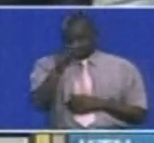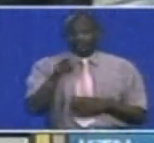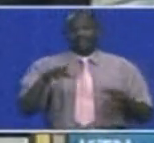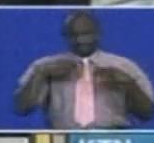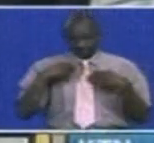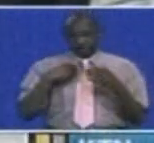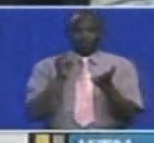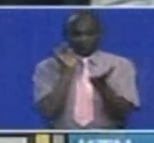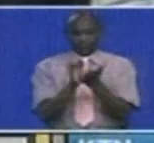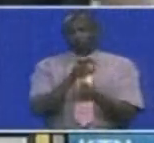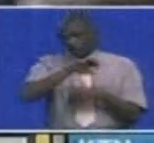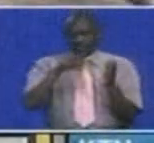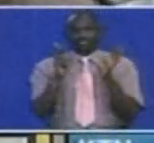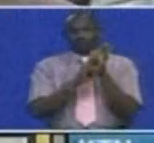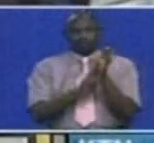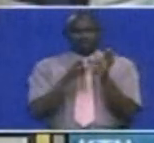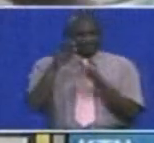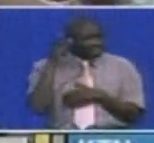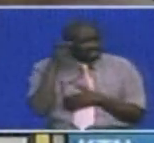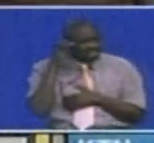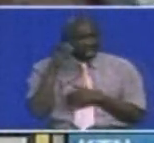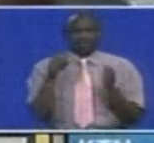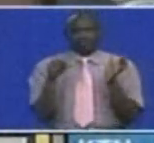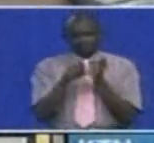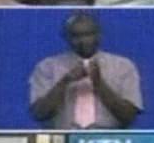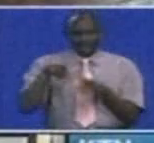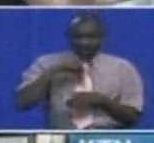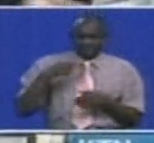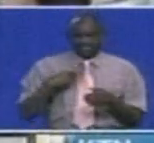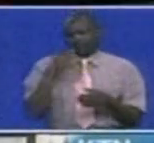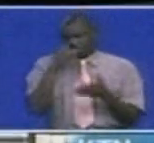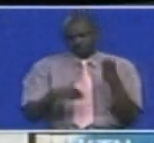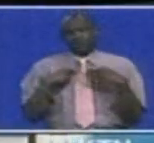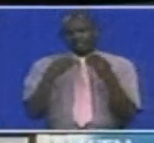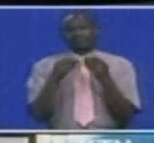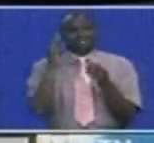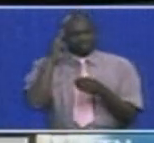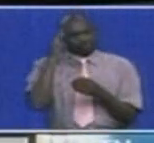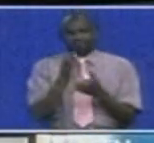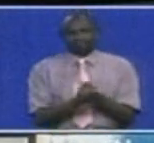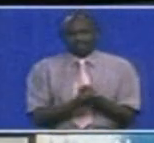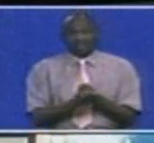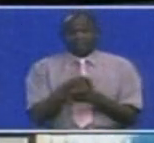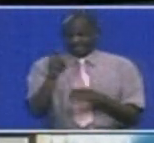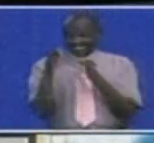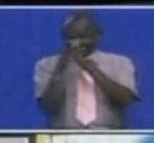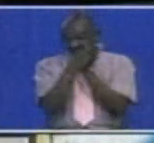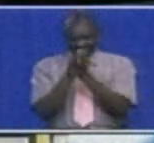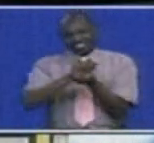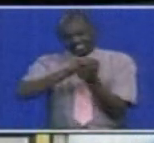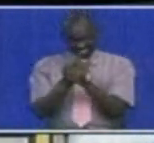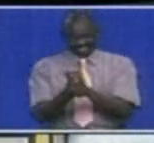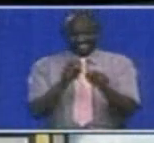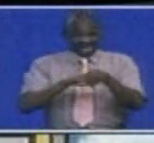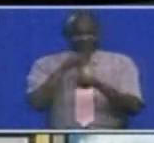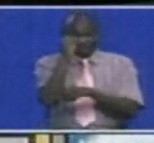yake. Manake pia alitusikiza zile plaints, mitigation factors zile tulipeleka. The story, however, took a different turn at around